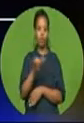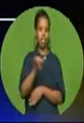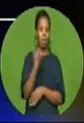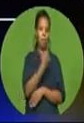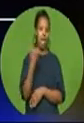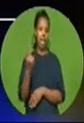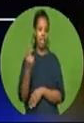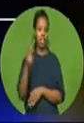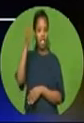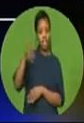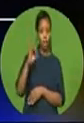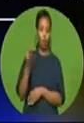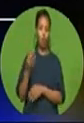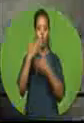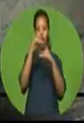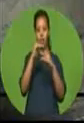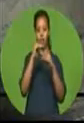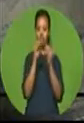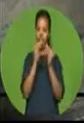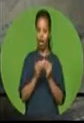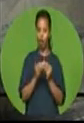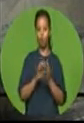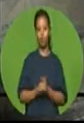on each side of an account.